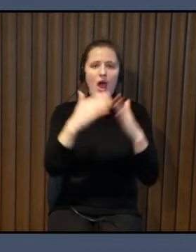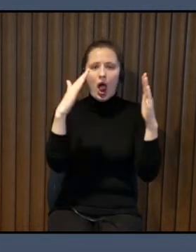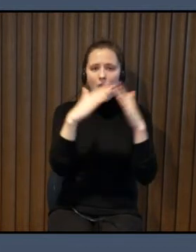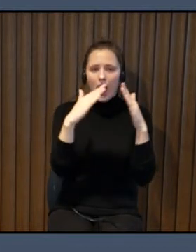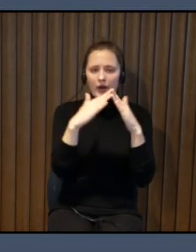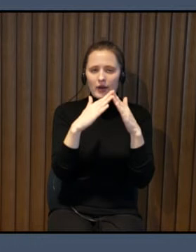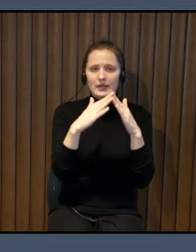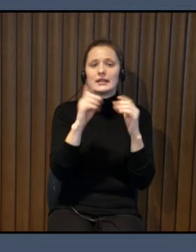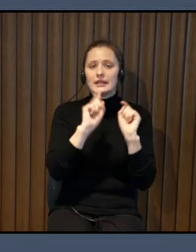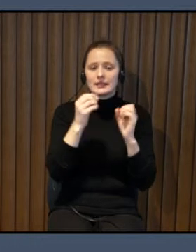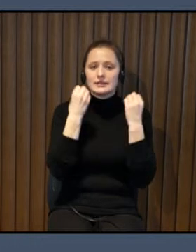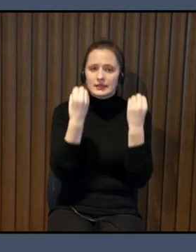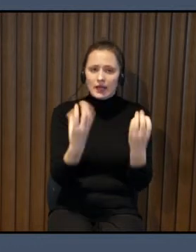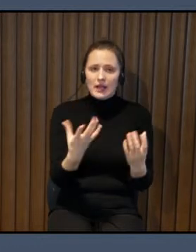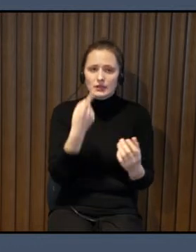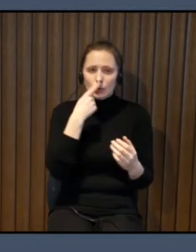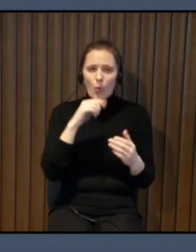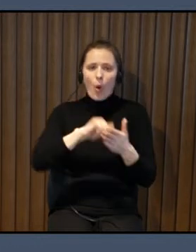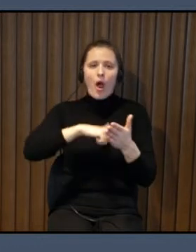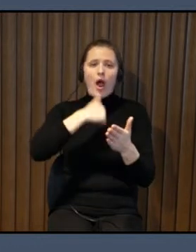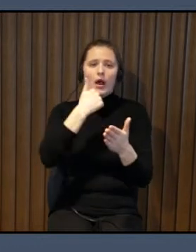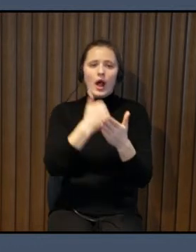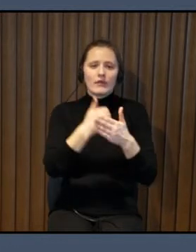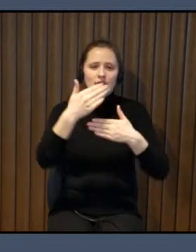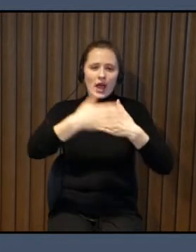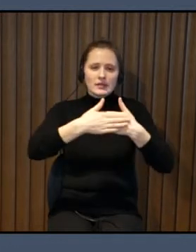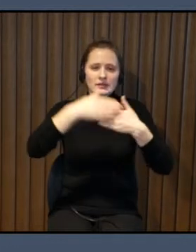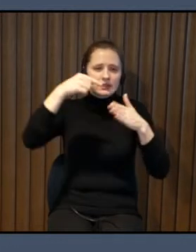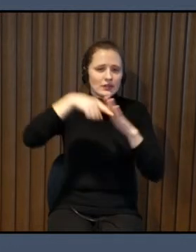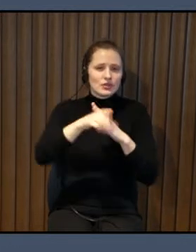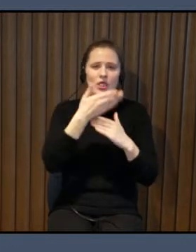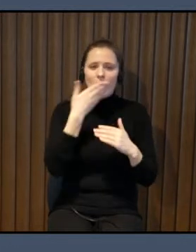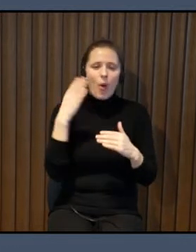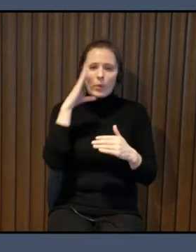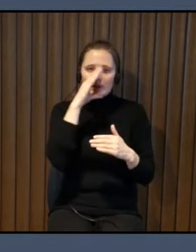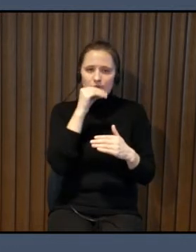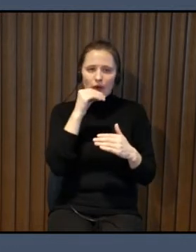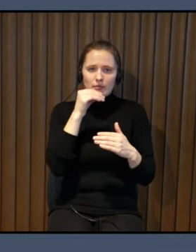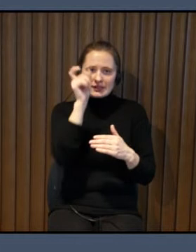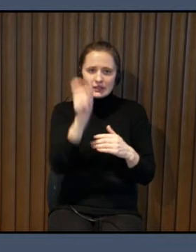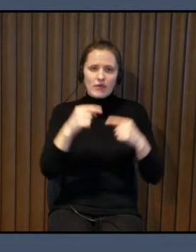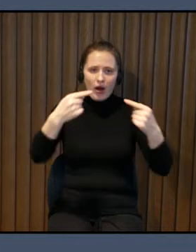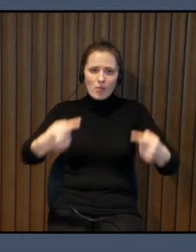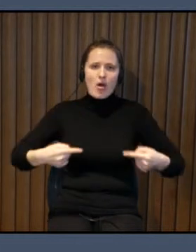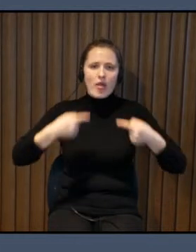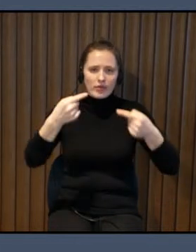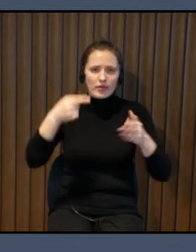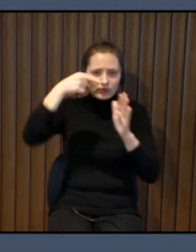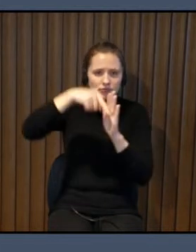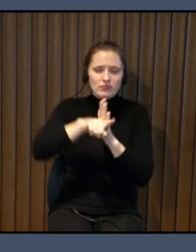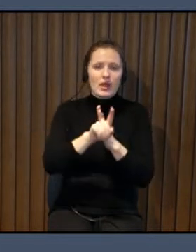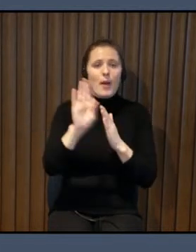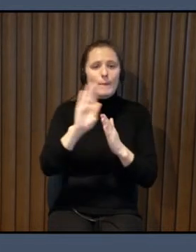Latvia in the center, the main building. It is clear that from the main entrance